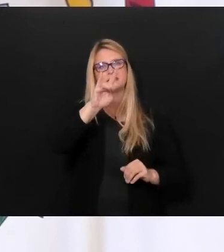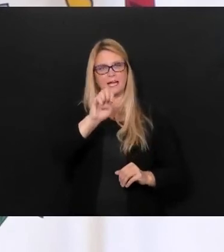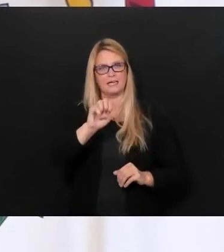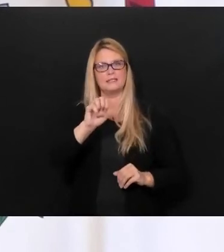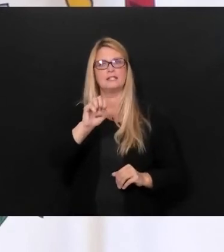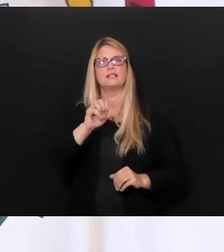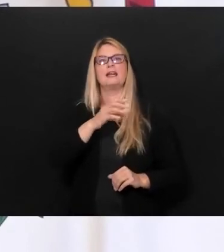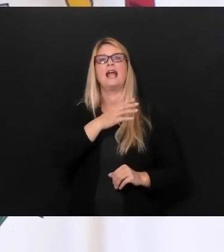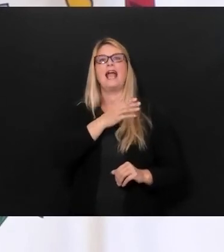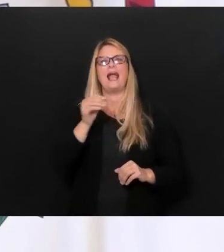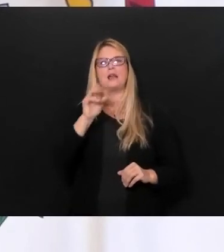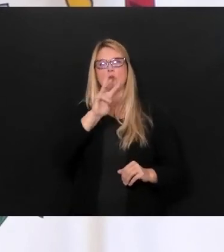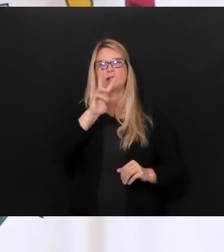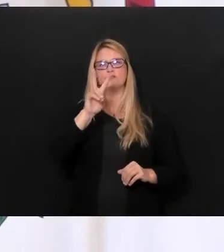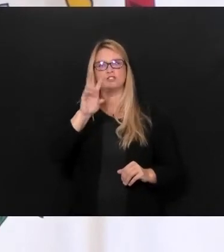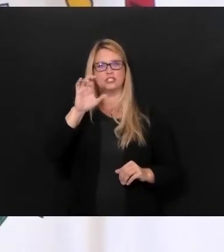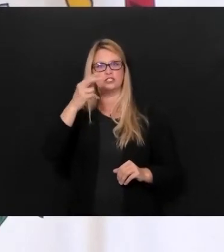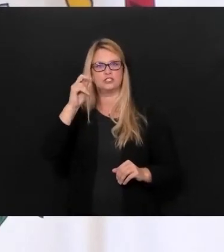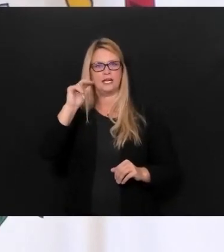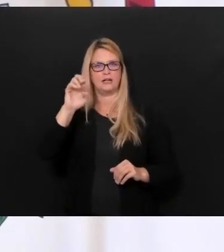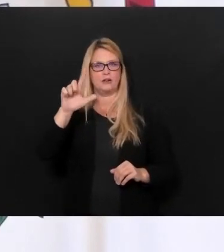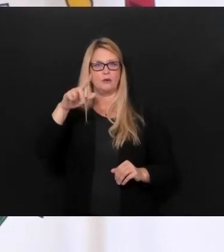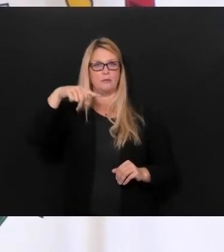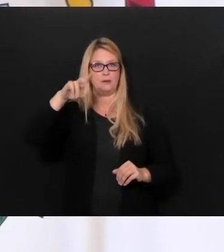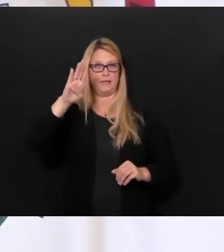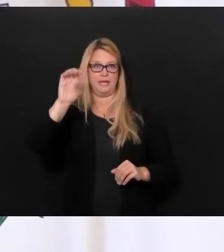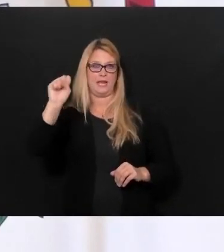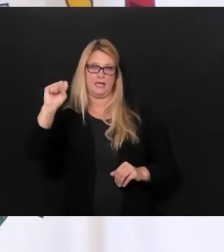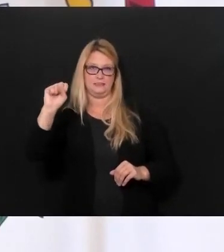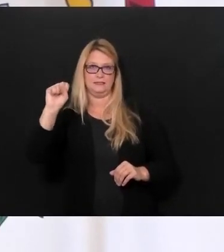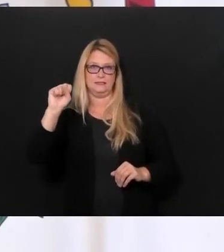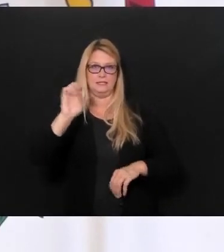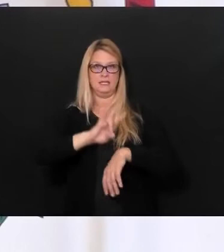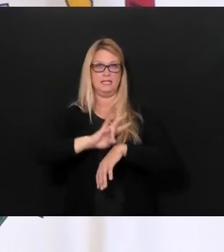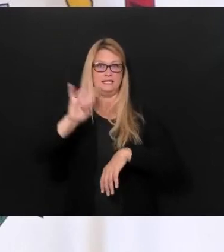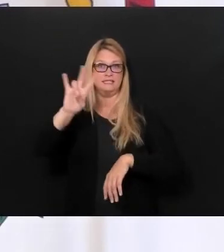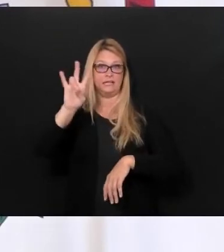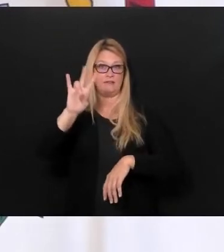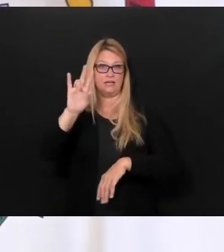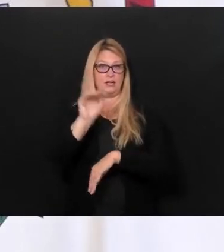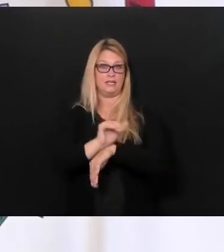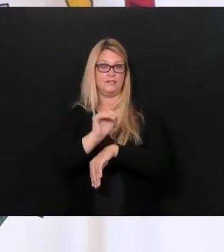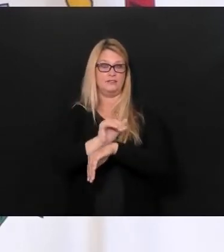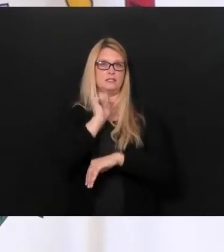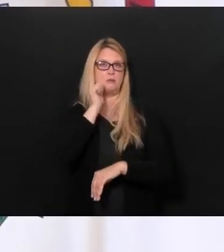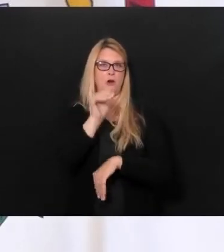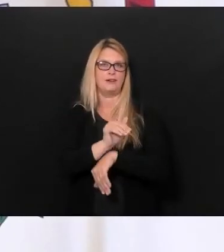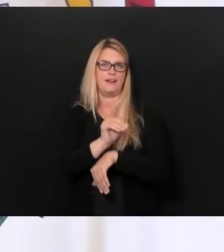also be on the West Virginia channel for West Virginia Public Broadcasting at 7 p.m. tomorrow night.